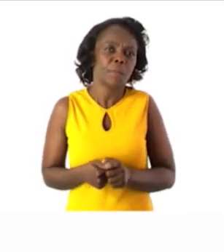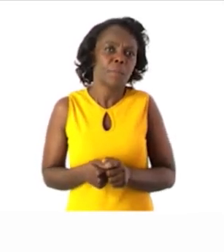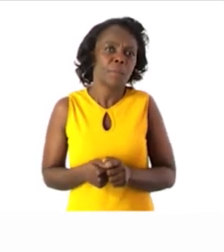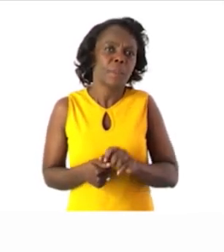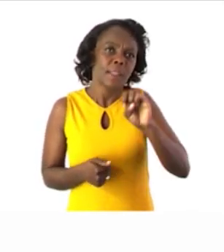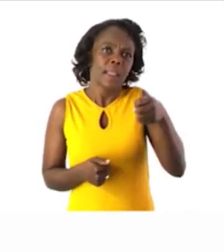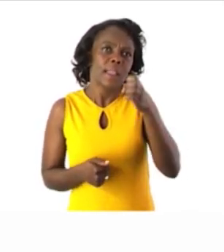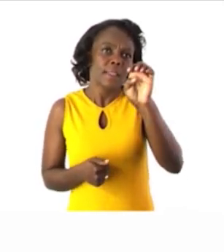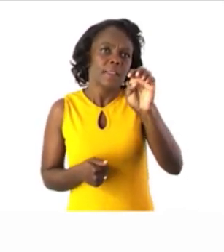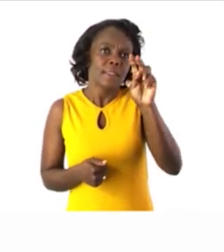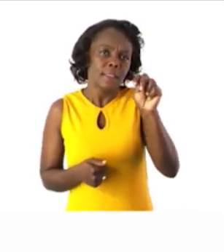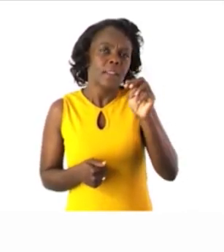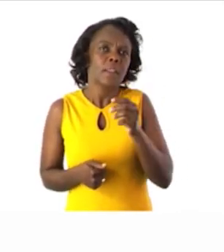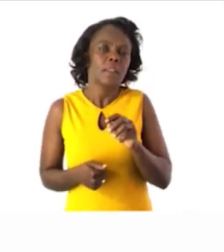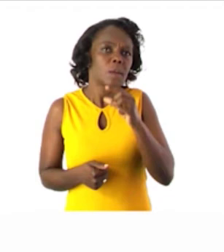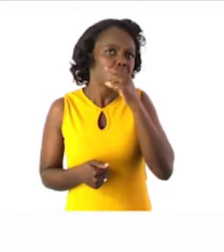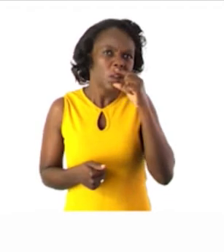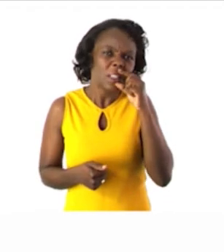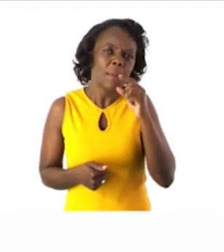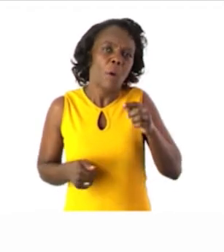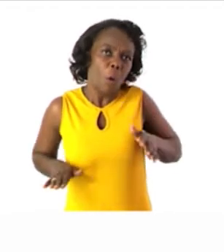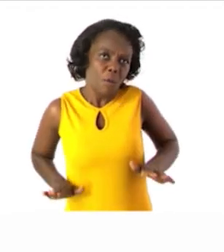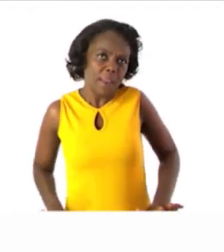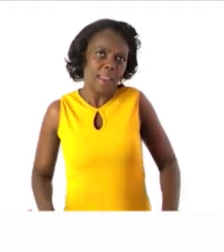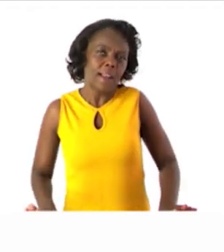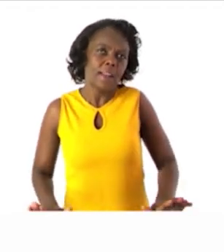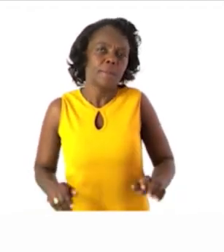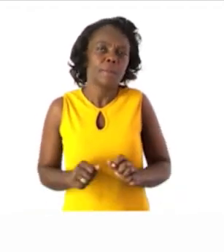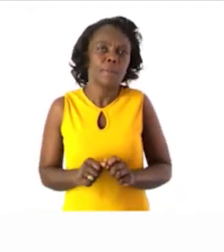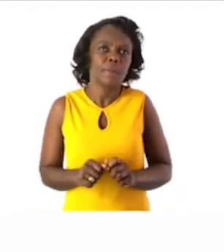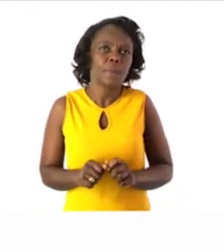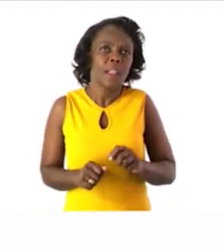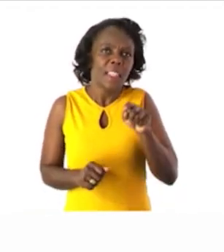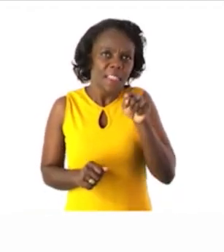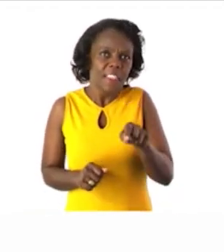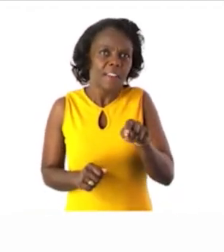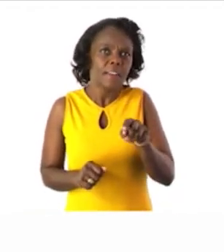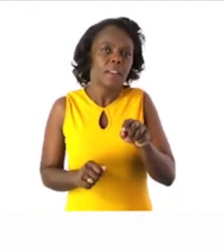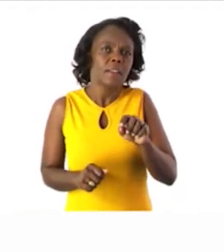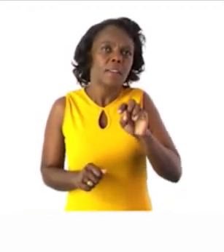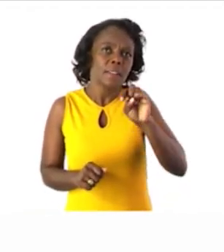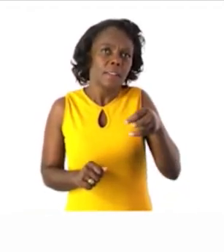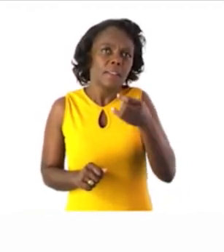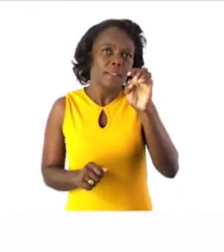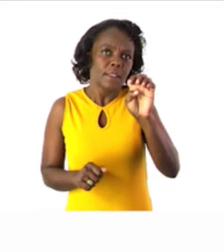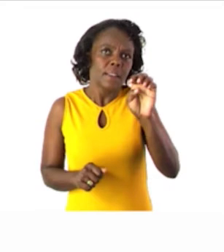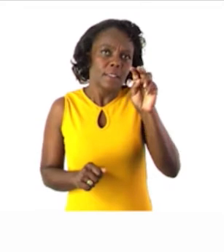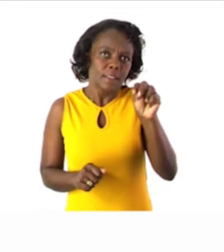is a name. It's a name of who? Of a girl. So we say This is Jen. This